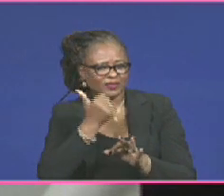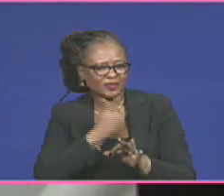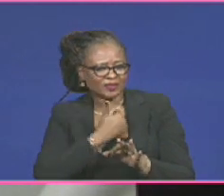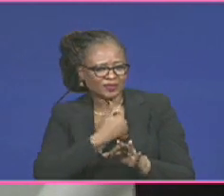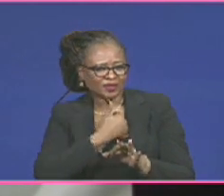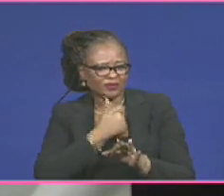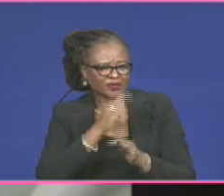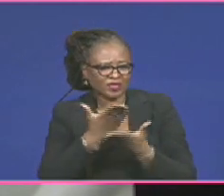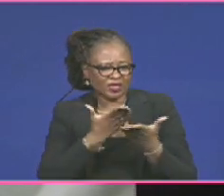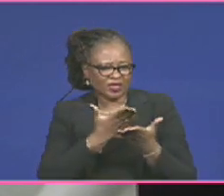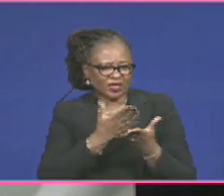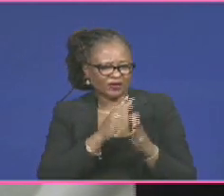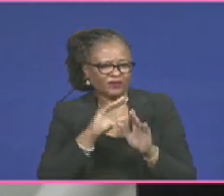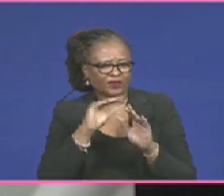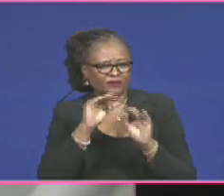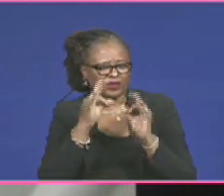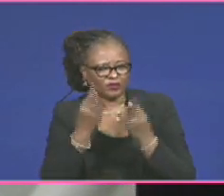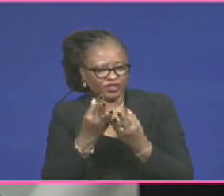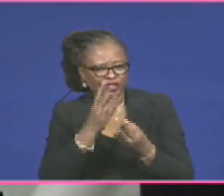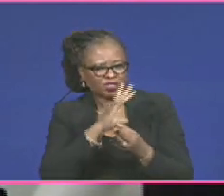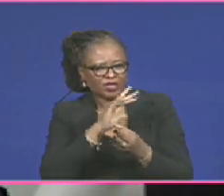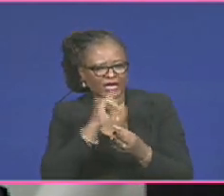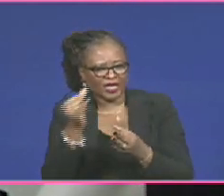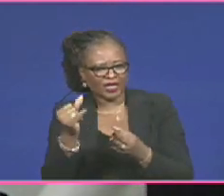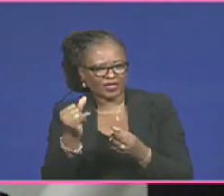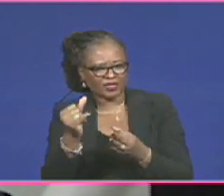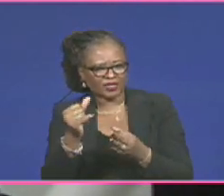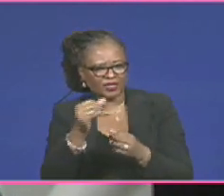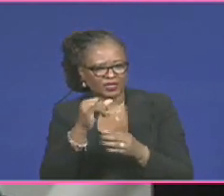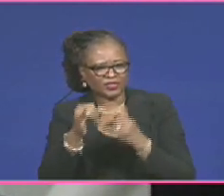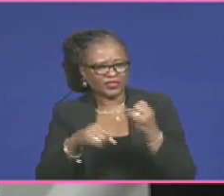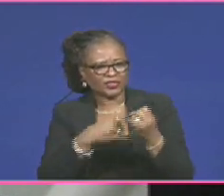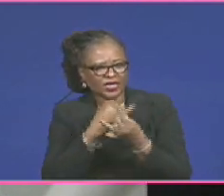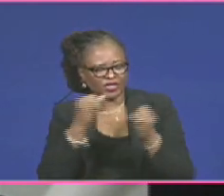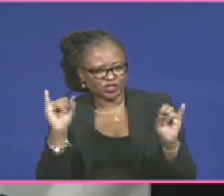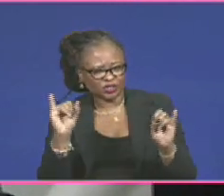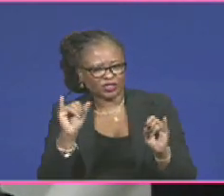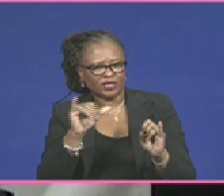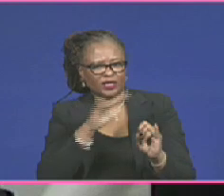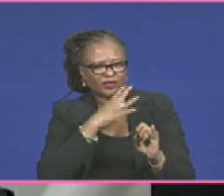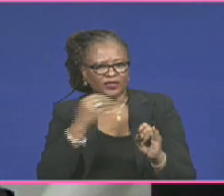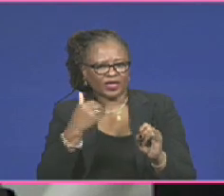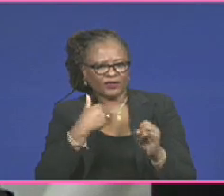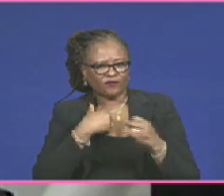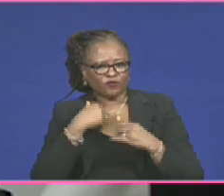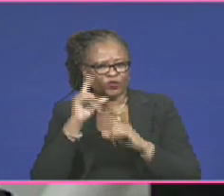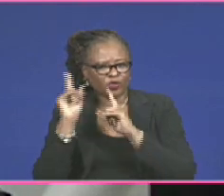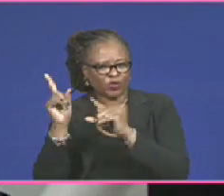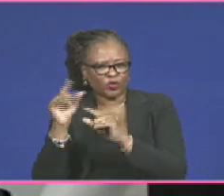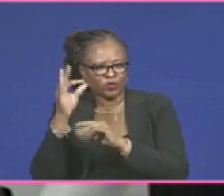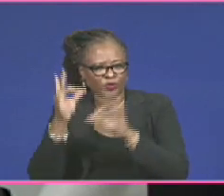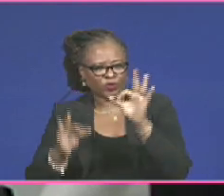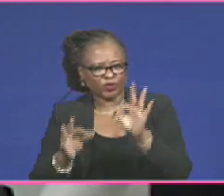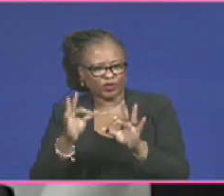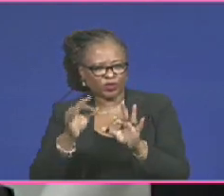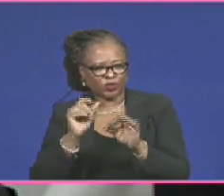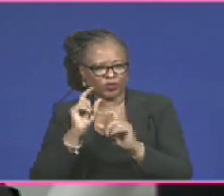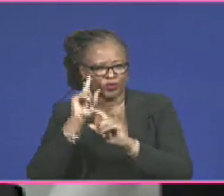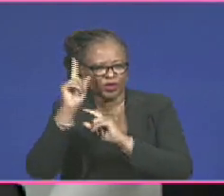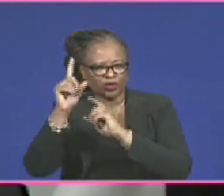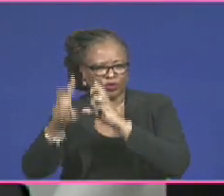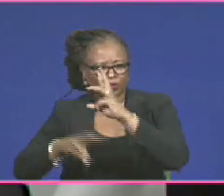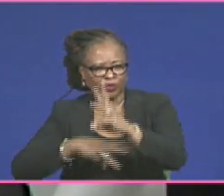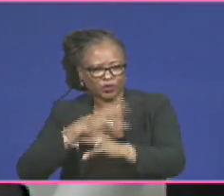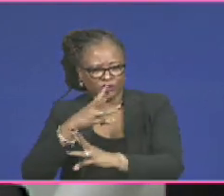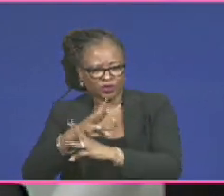the sporting federation and embarrassing ourselves internationally. You know, these things have an effect. We go to court that go around the world in the Olympic